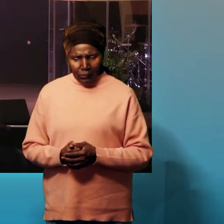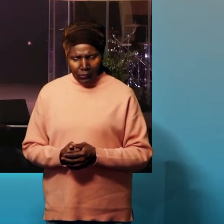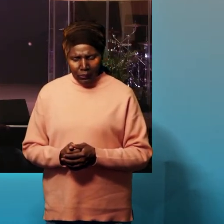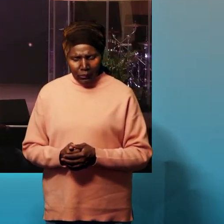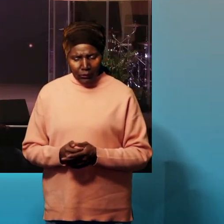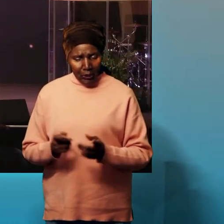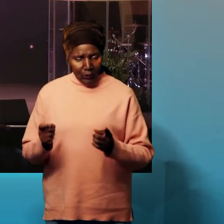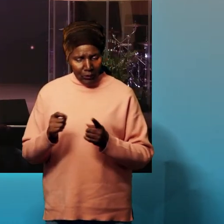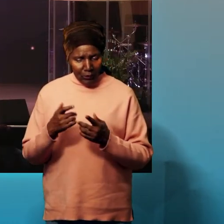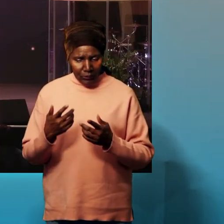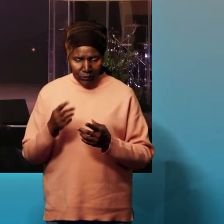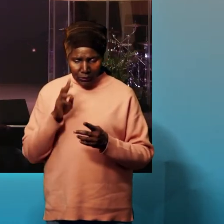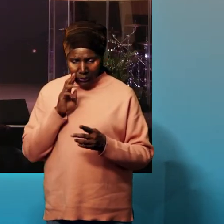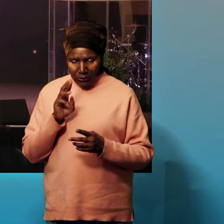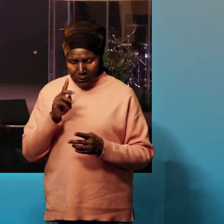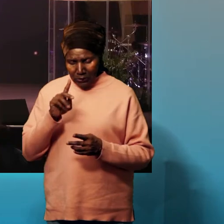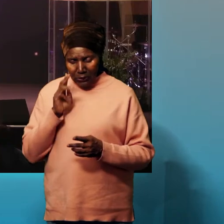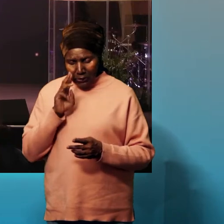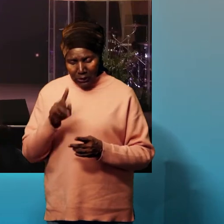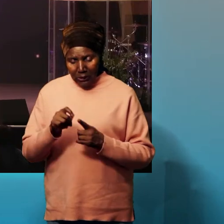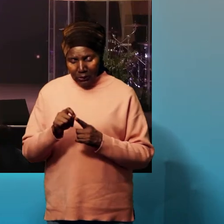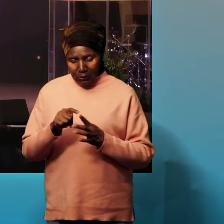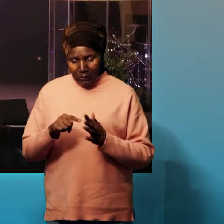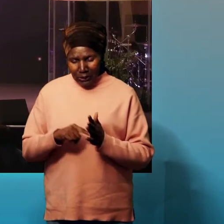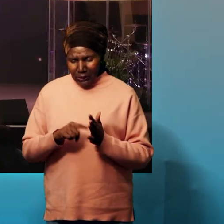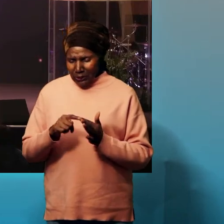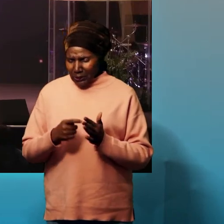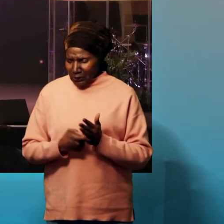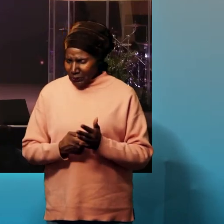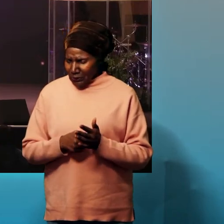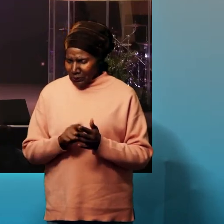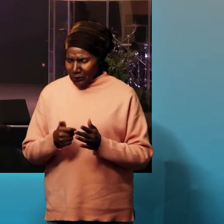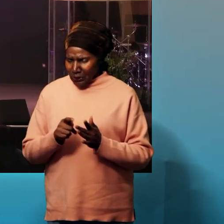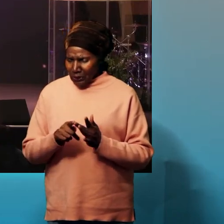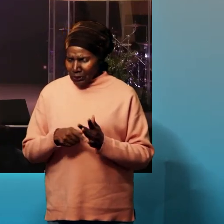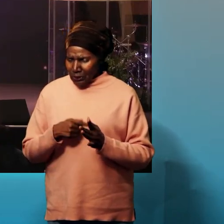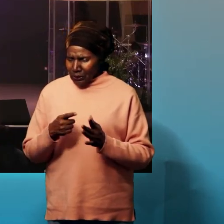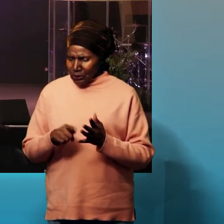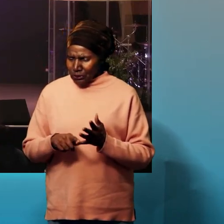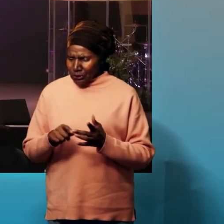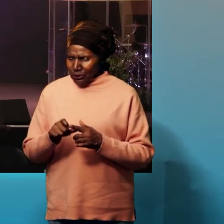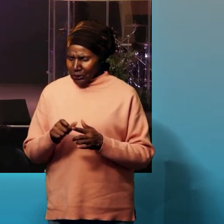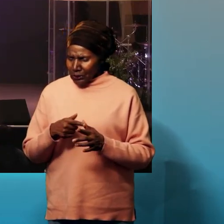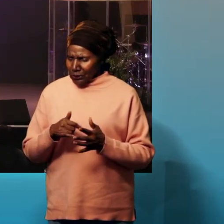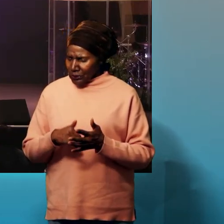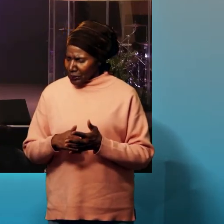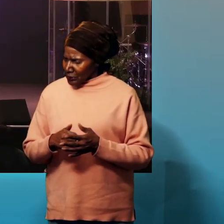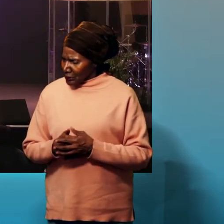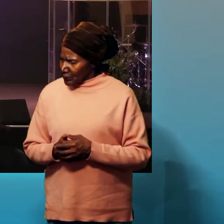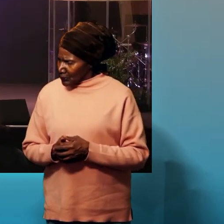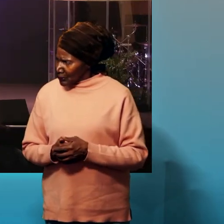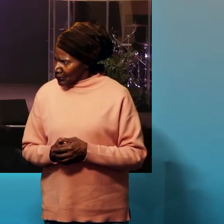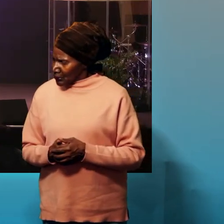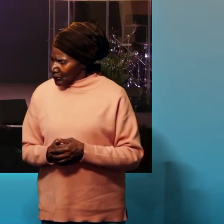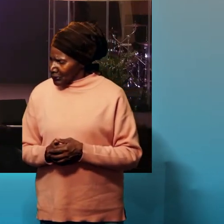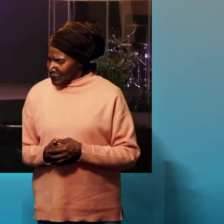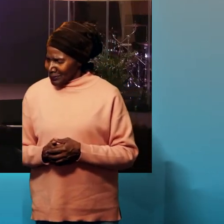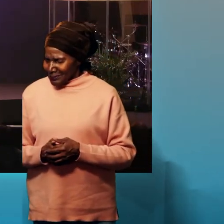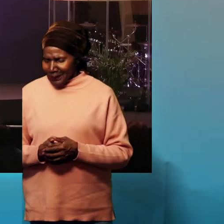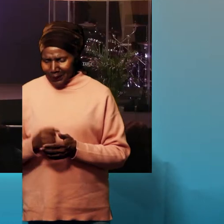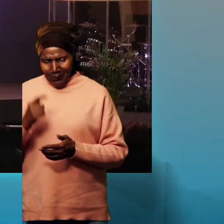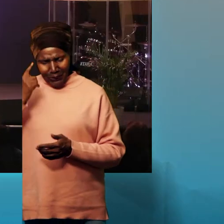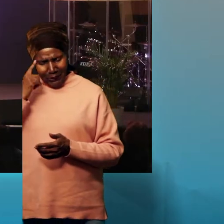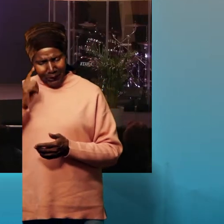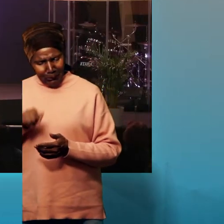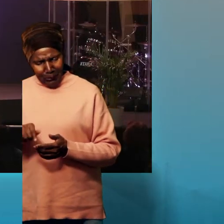Peter. We see Judas Iscariot. And I don't know about you, but when I'm reading, I think to myself, I don't want to be that one. I could